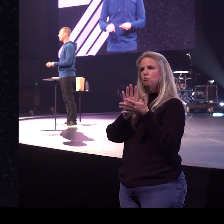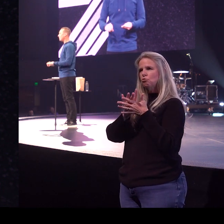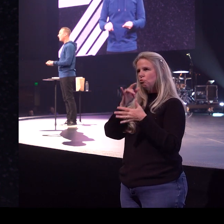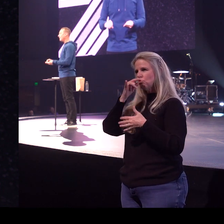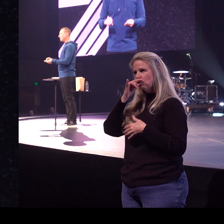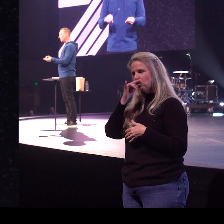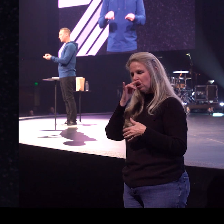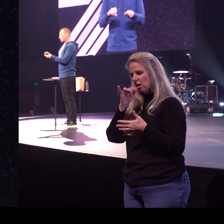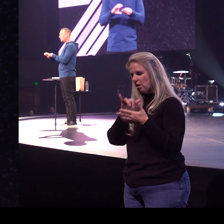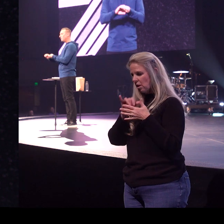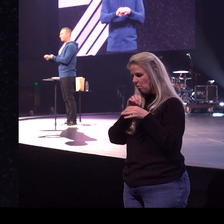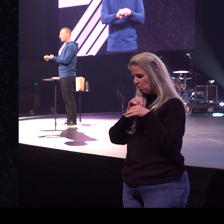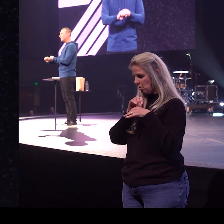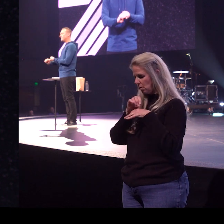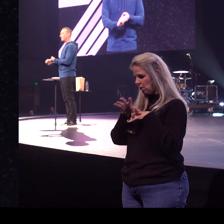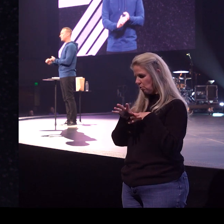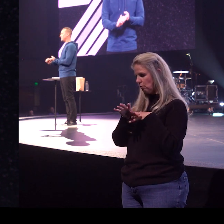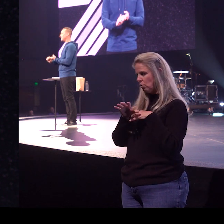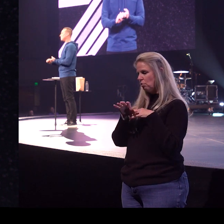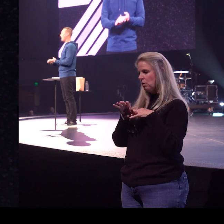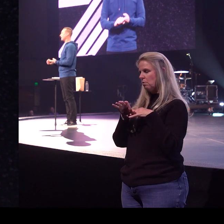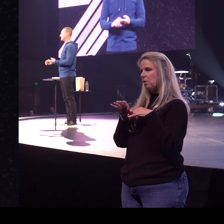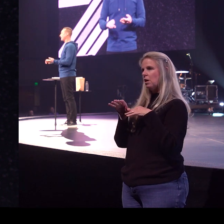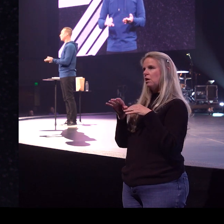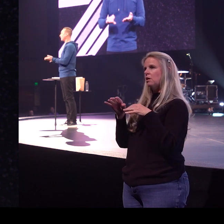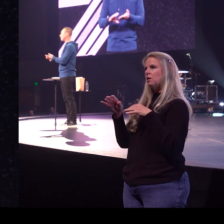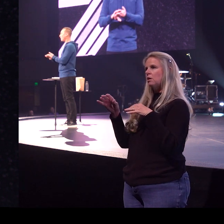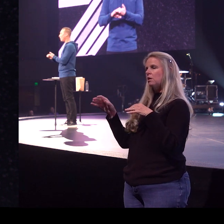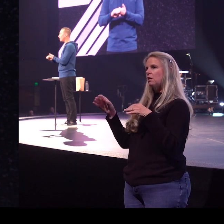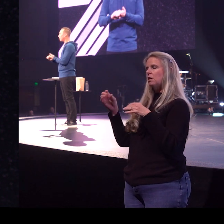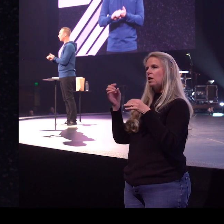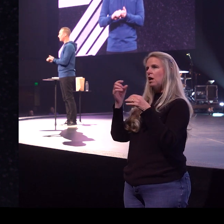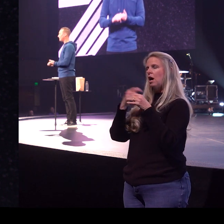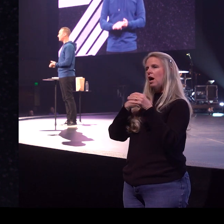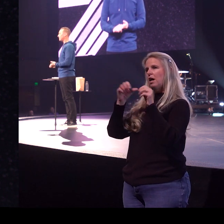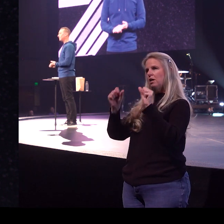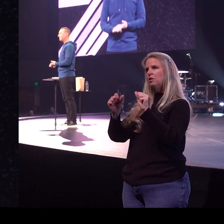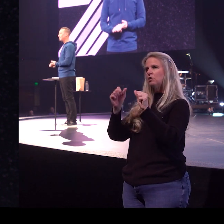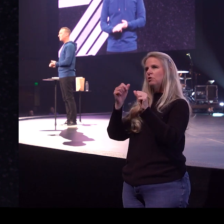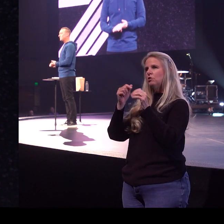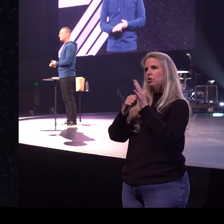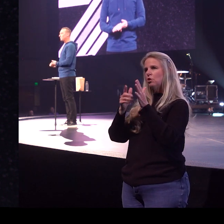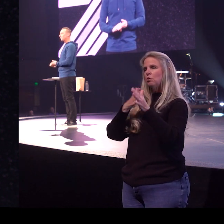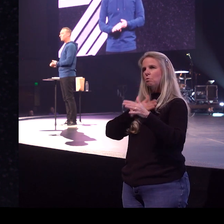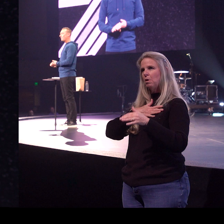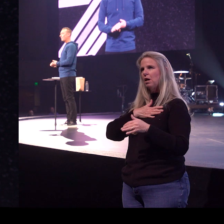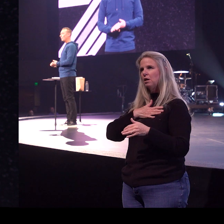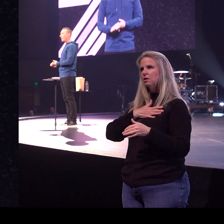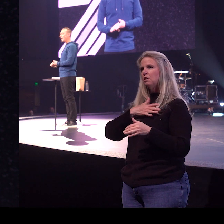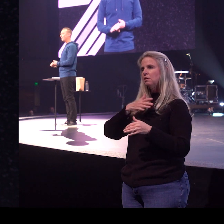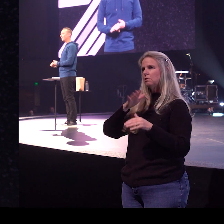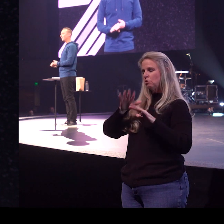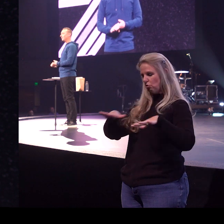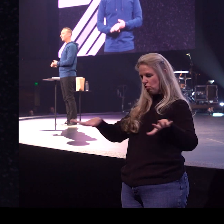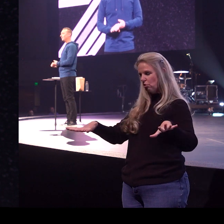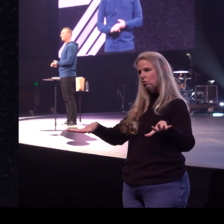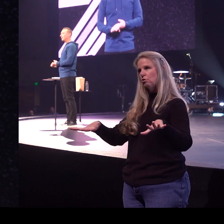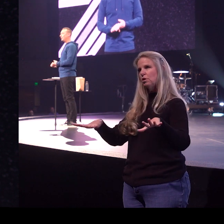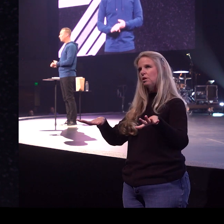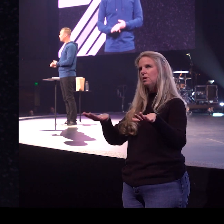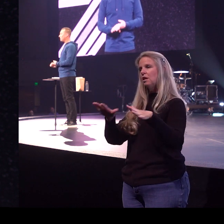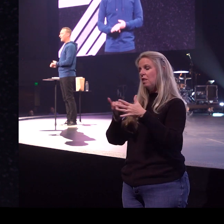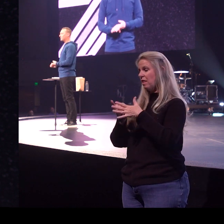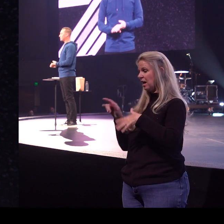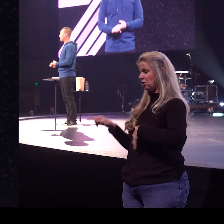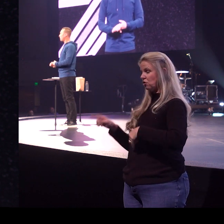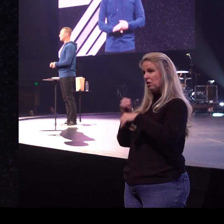I could bring up, you know, so many friends that she's impacted. I could bring up all of our kids. Why?